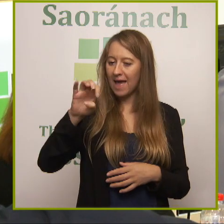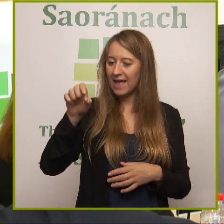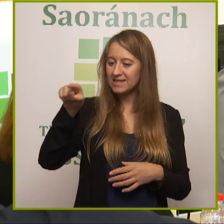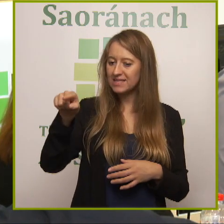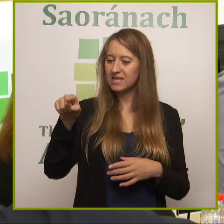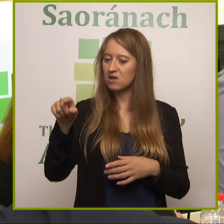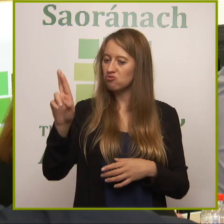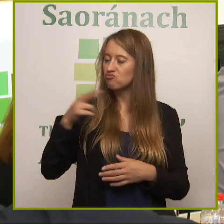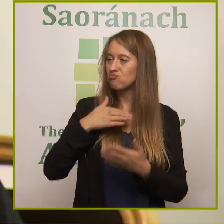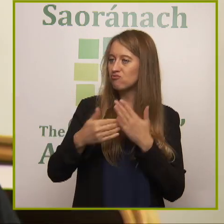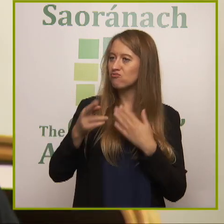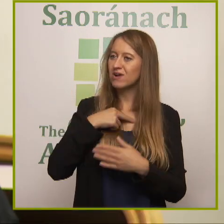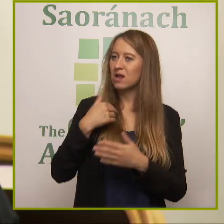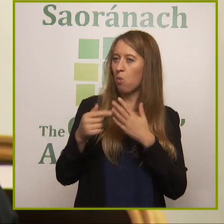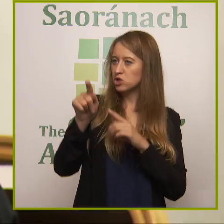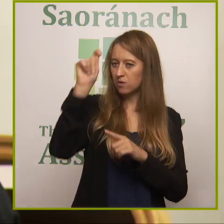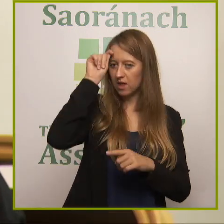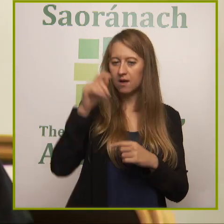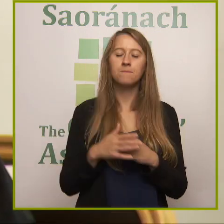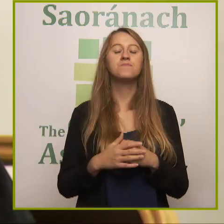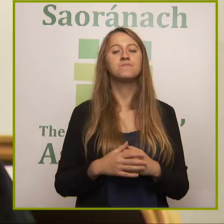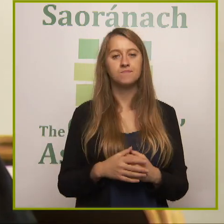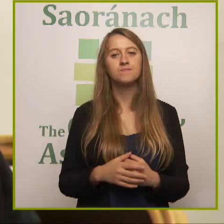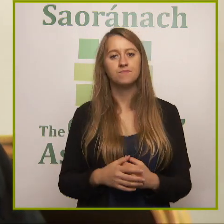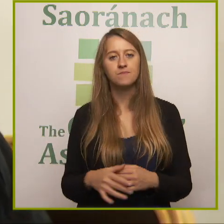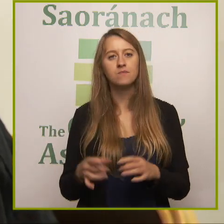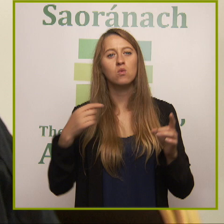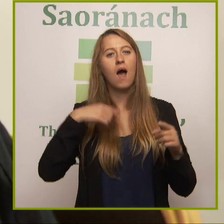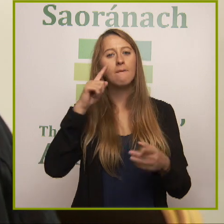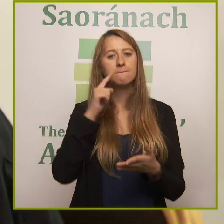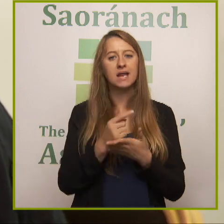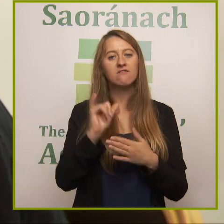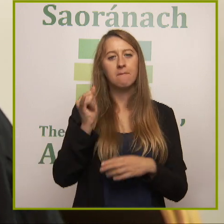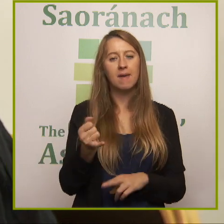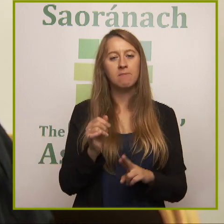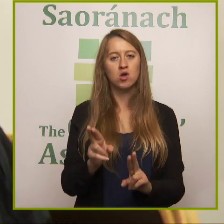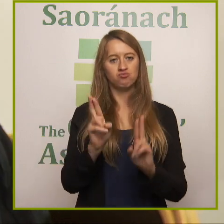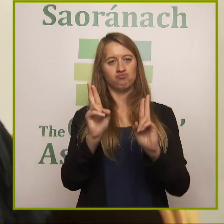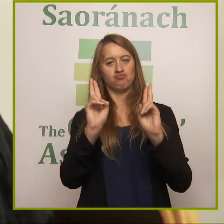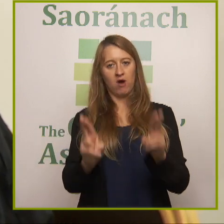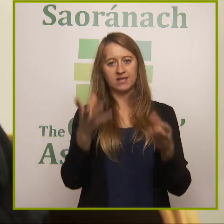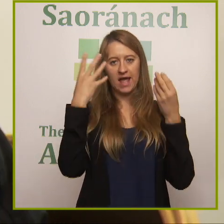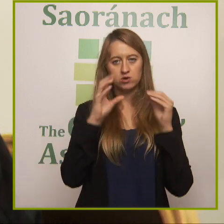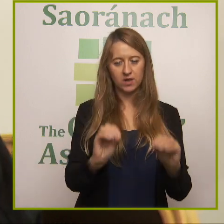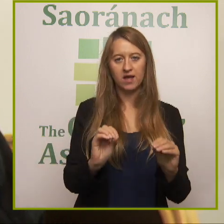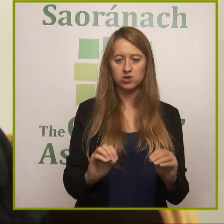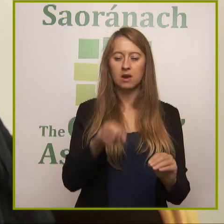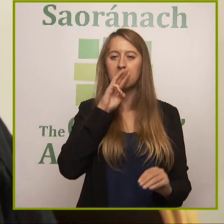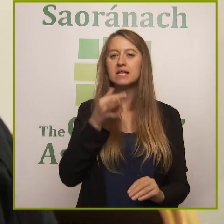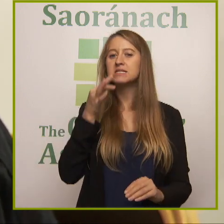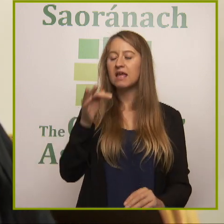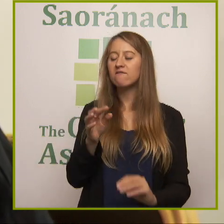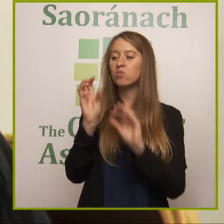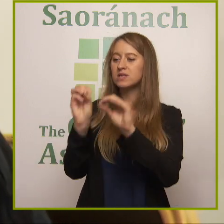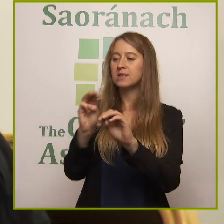I would go with like a proper education, because like if we compare a person who cares about the environment and who helps it,